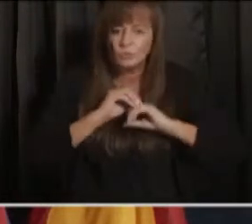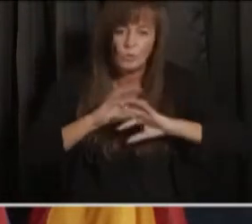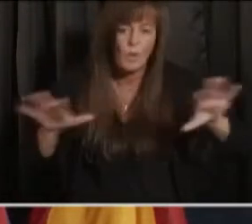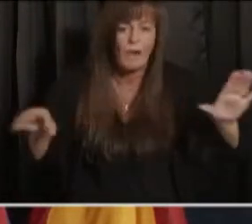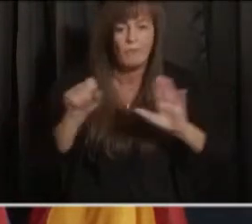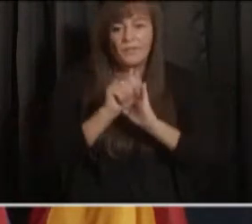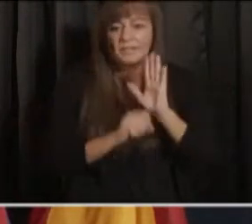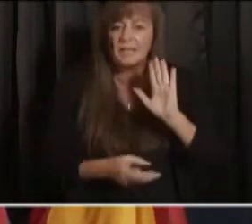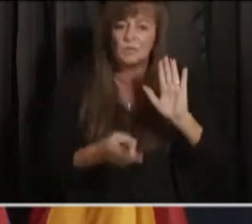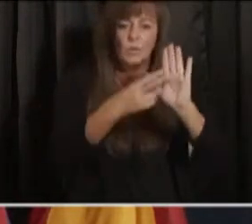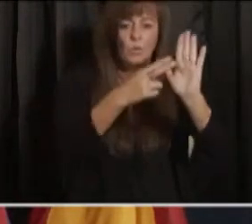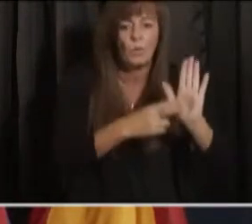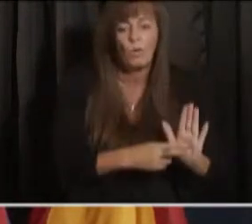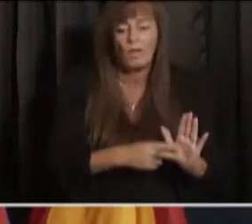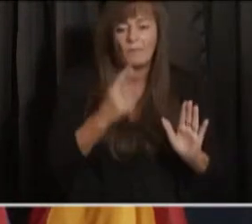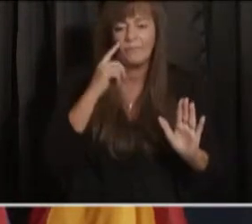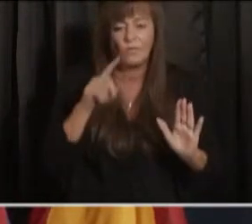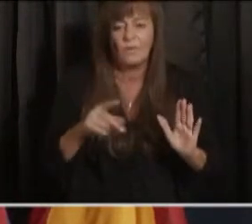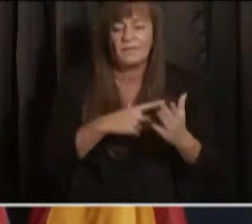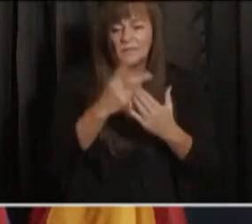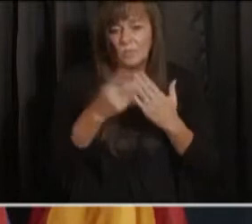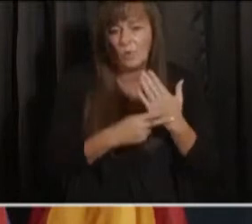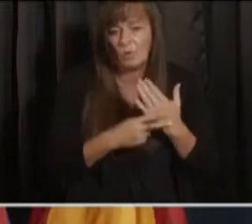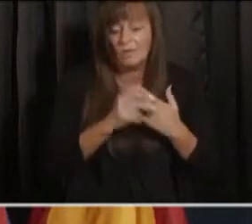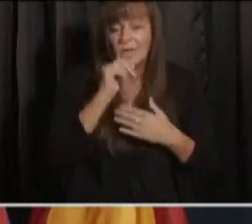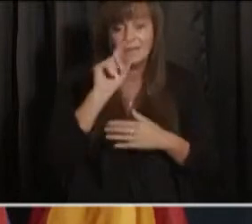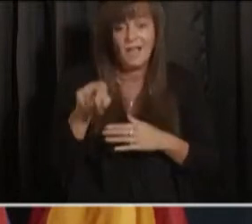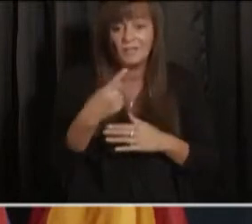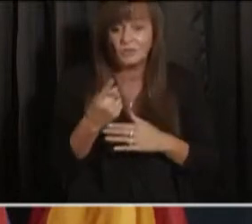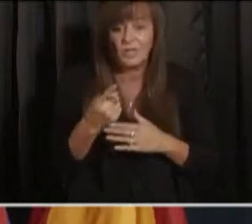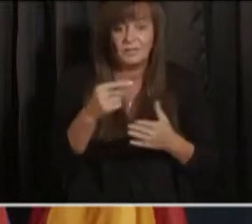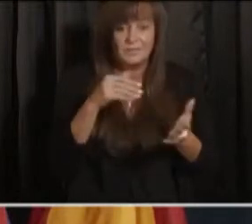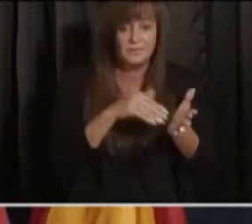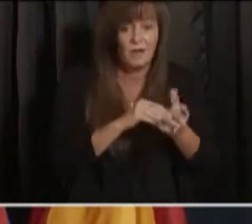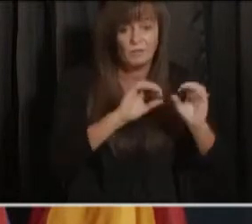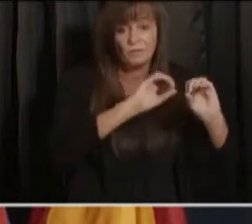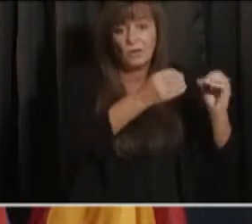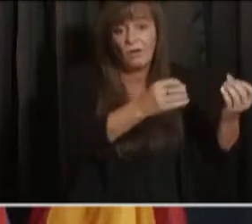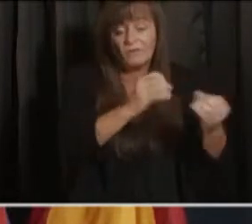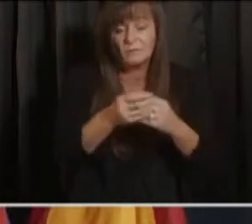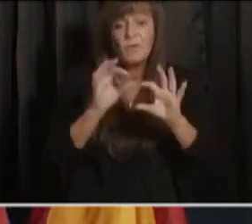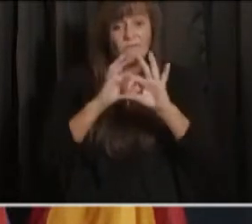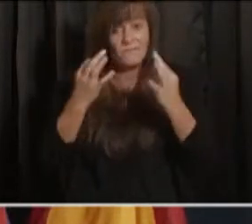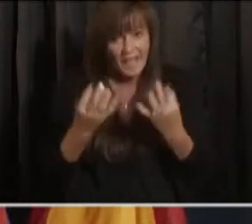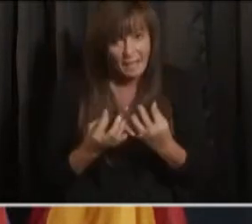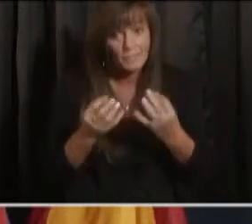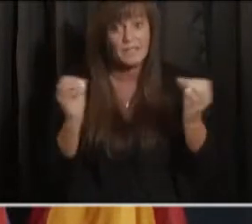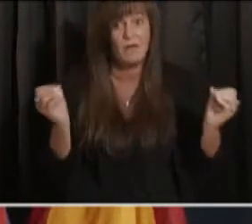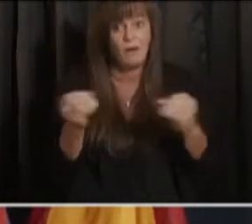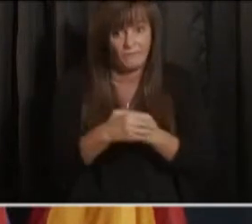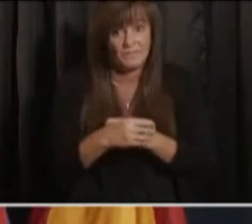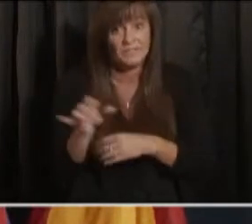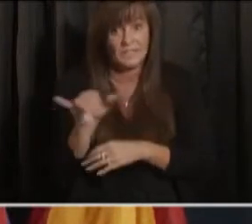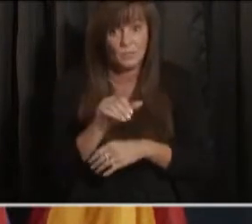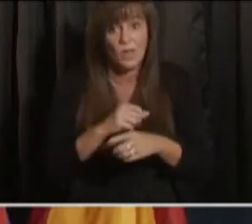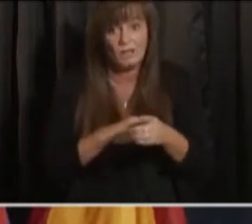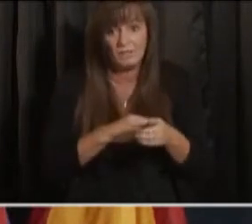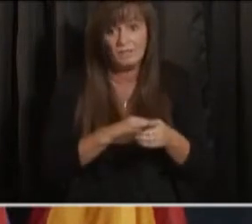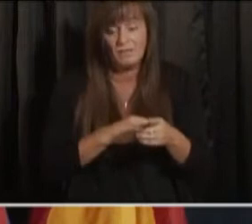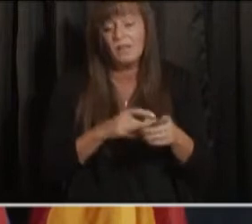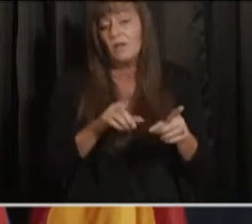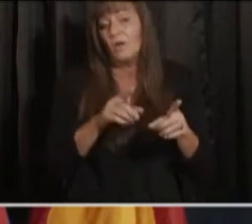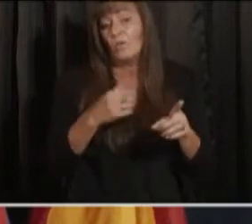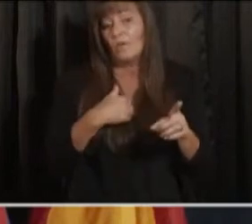program. And so this isn't just pediatric offices, this is also family physician offices as well. We've got